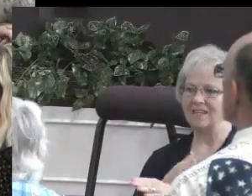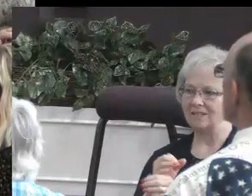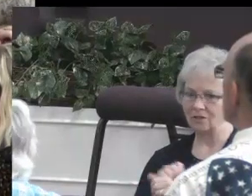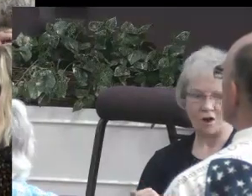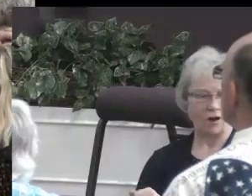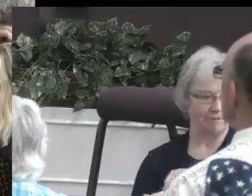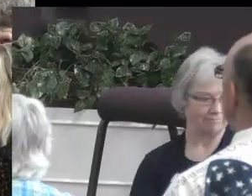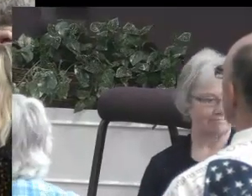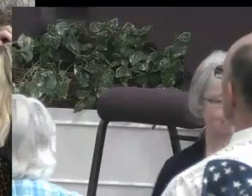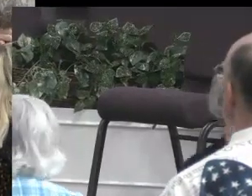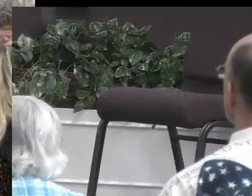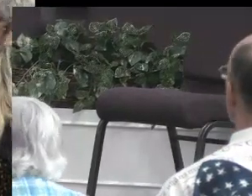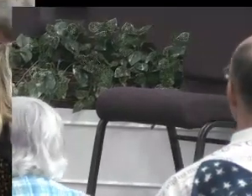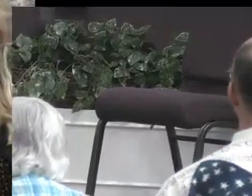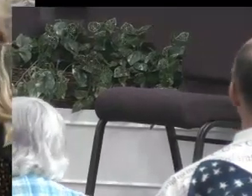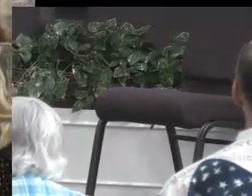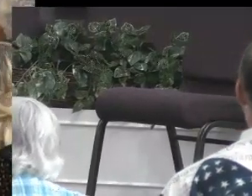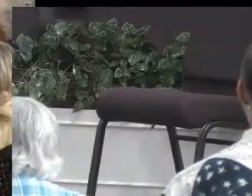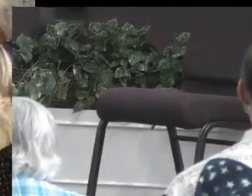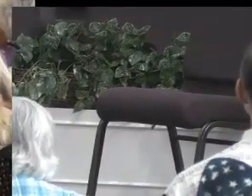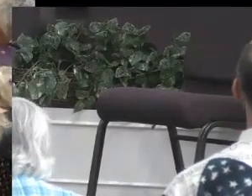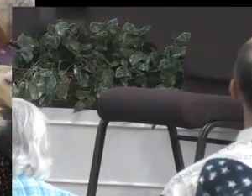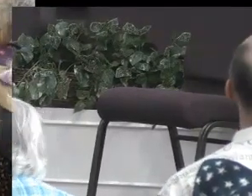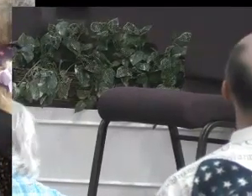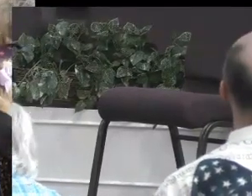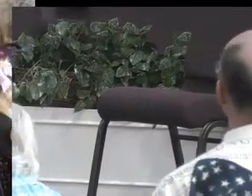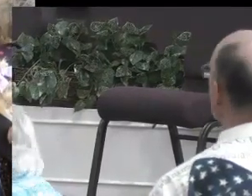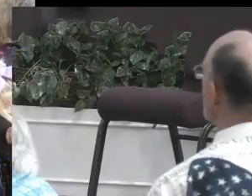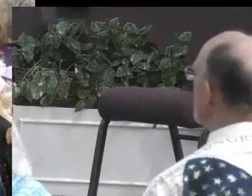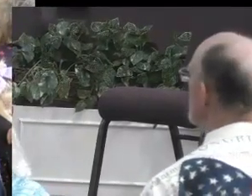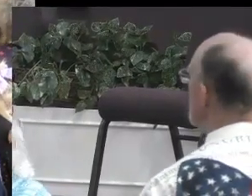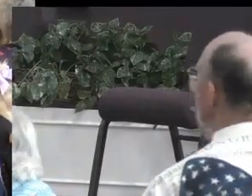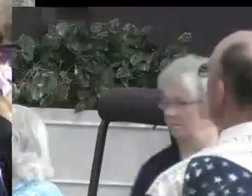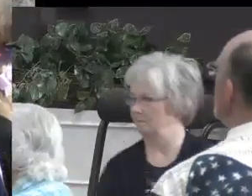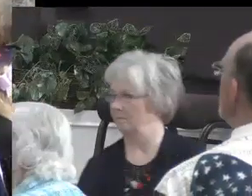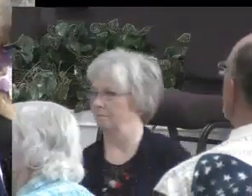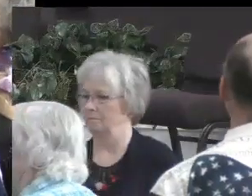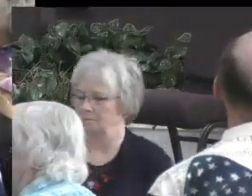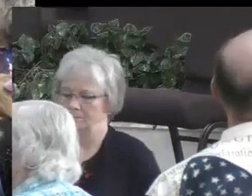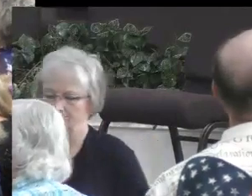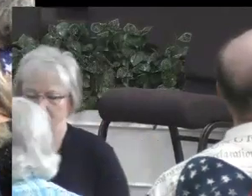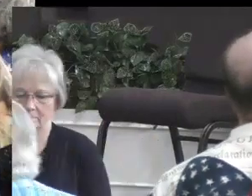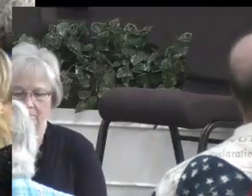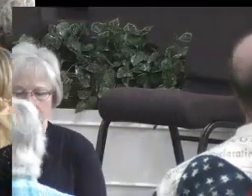us in singing, okay? Let's sing together. Come right over here.